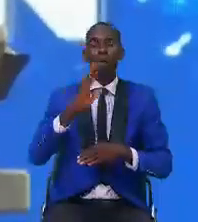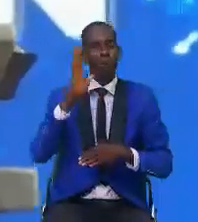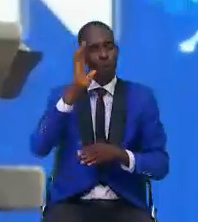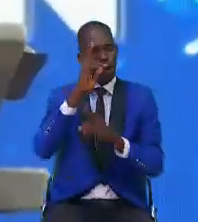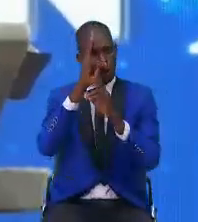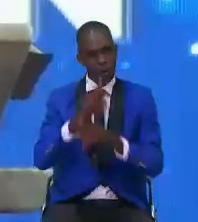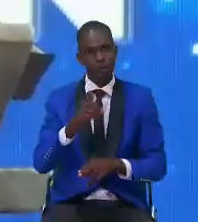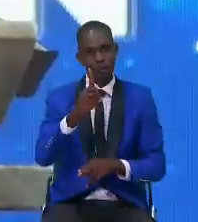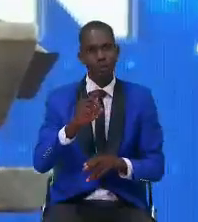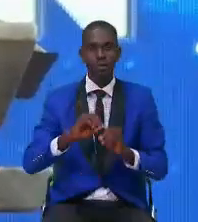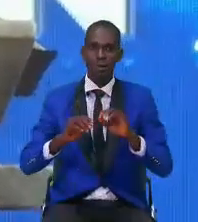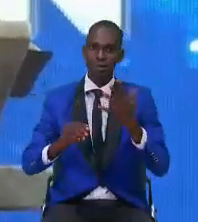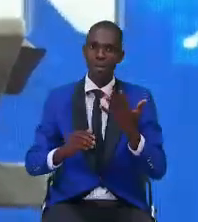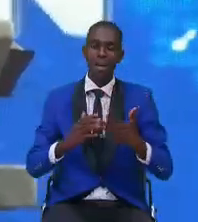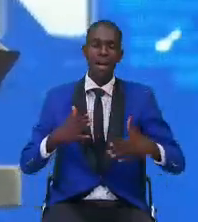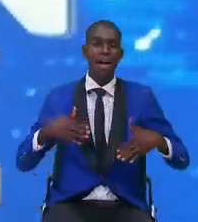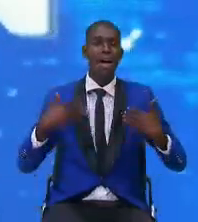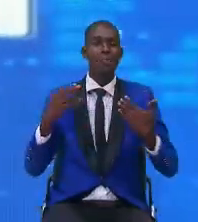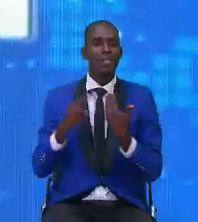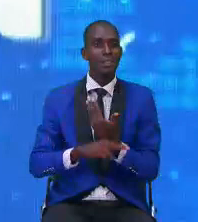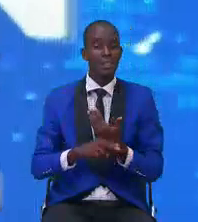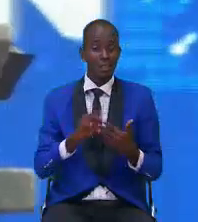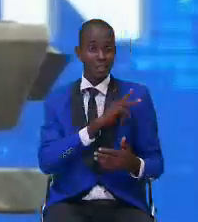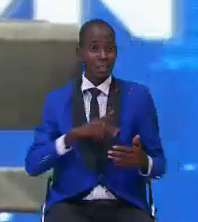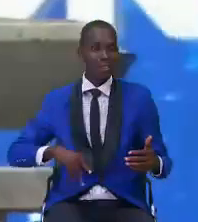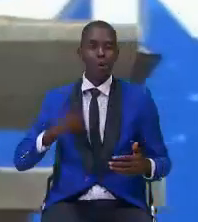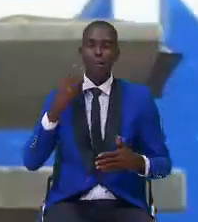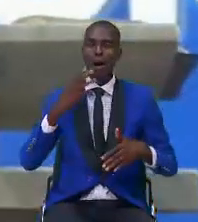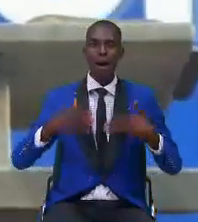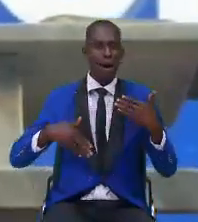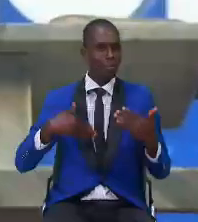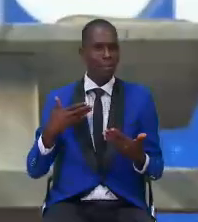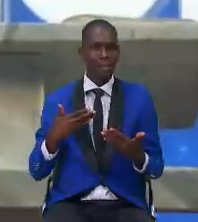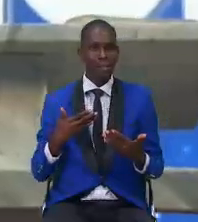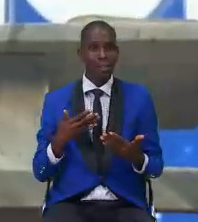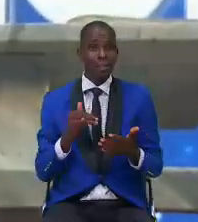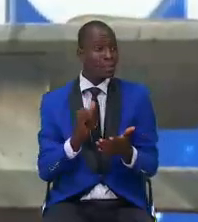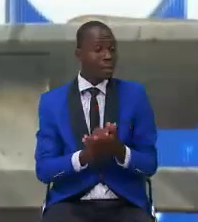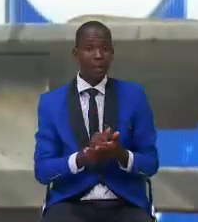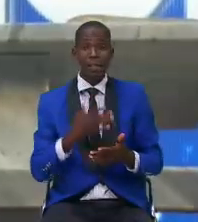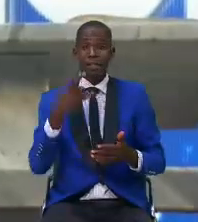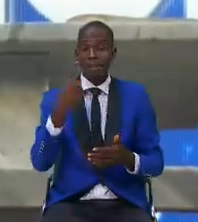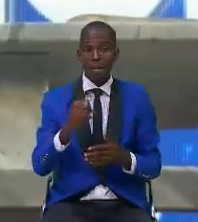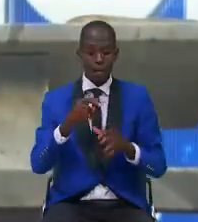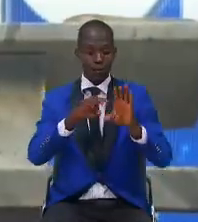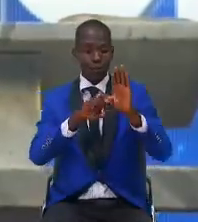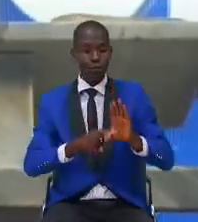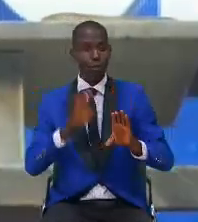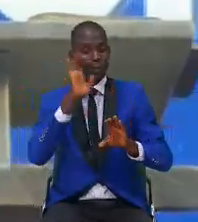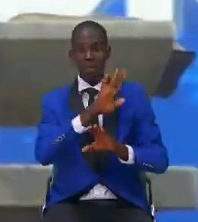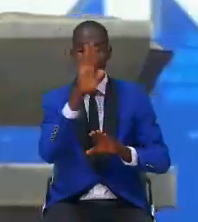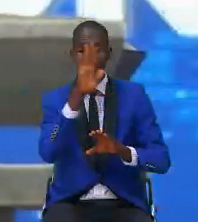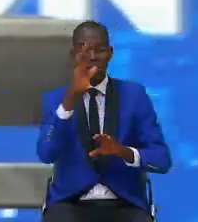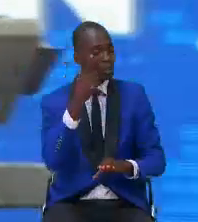course, happiness came. How happy he was. That throne he had not seen for how many years now, and